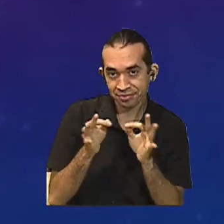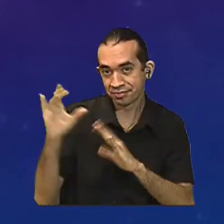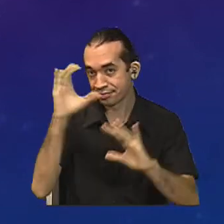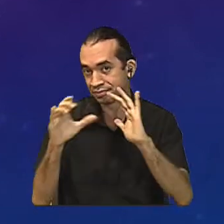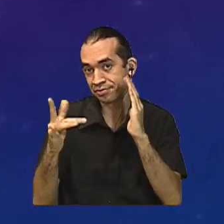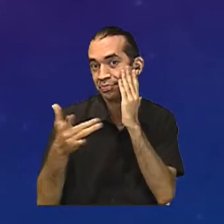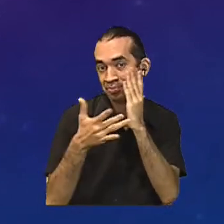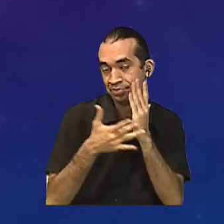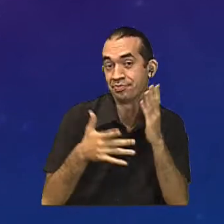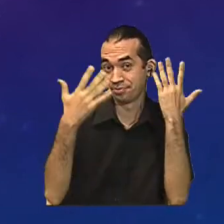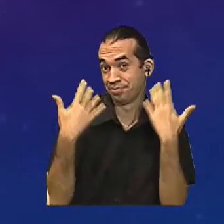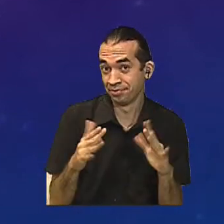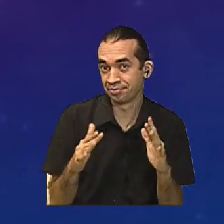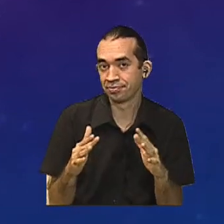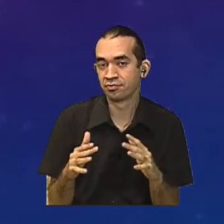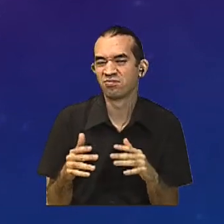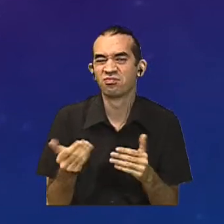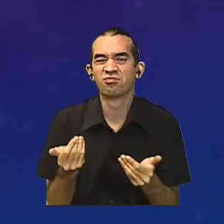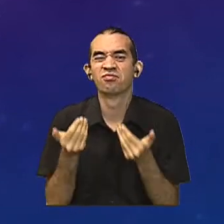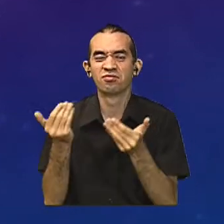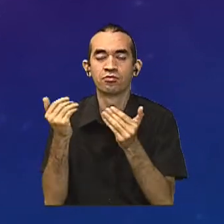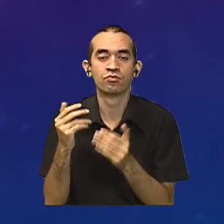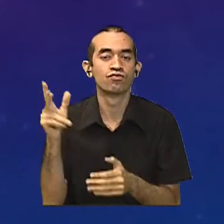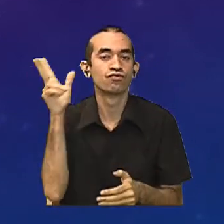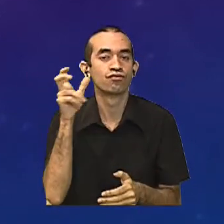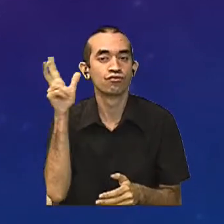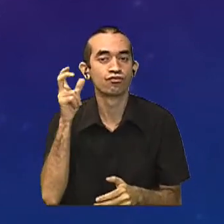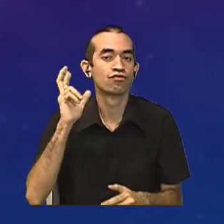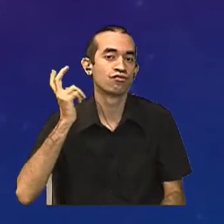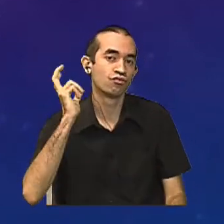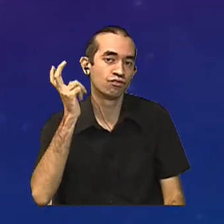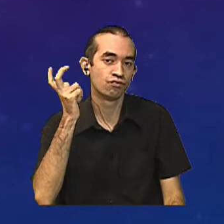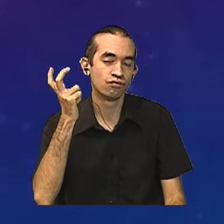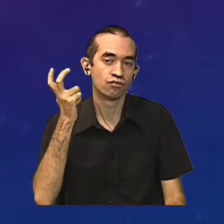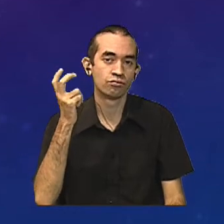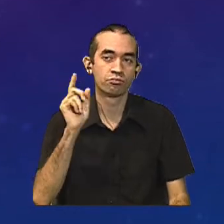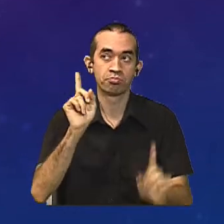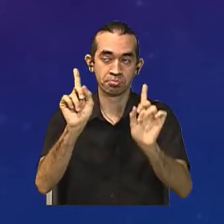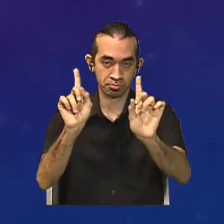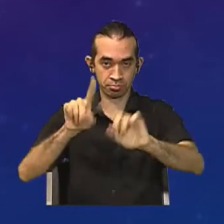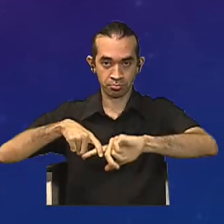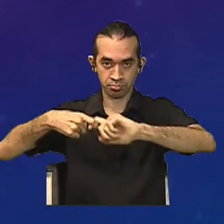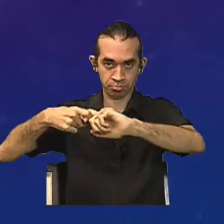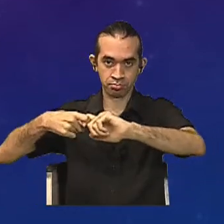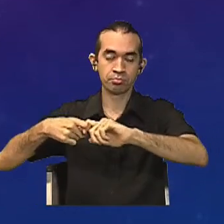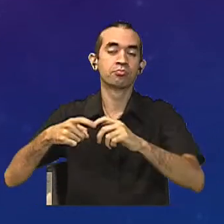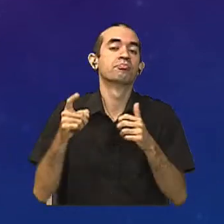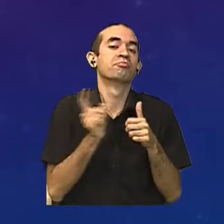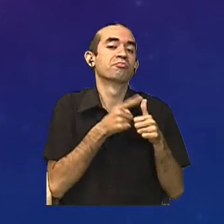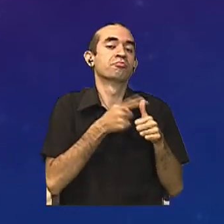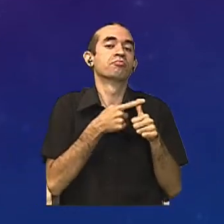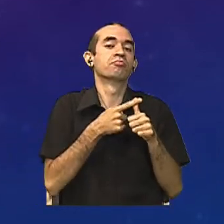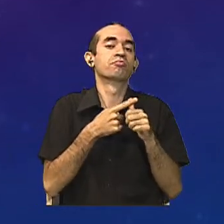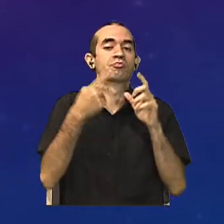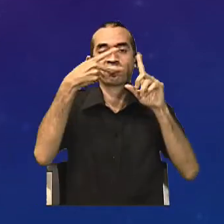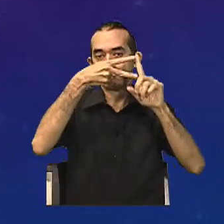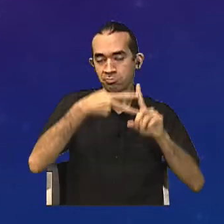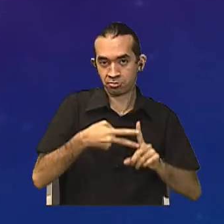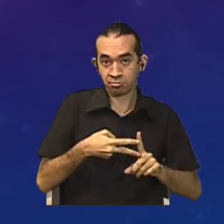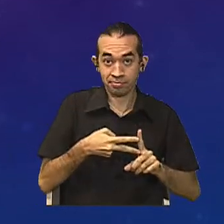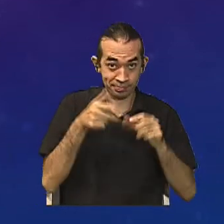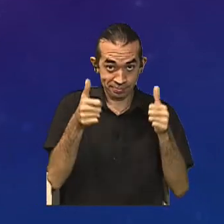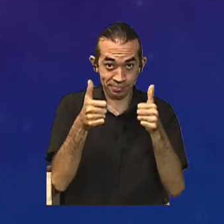and technology, you are going to listen to an audio. But before that, we are going to review some